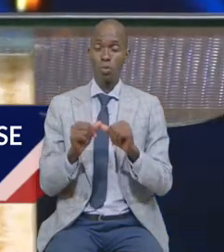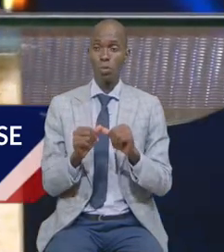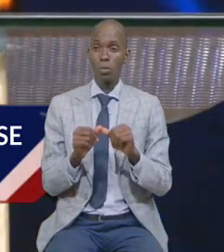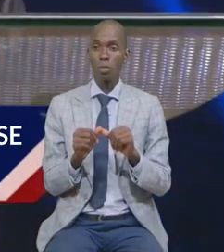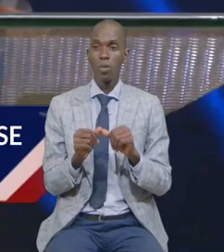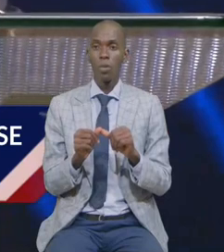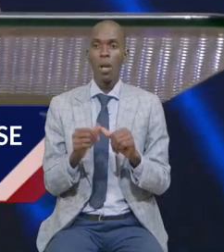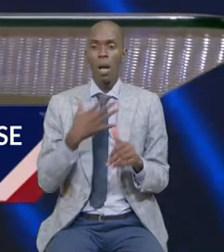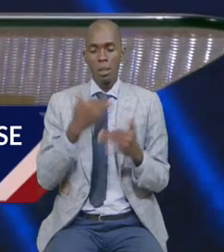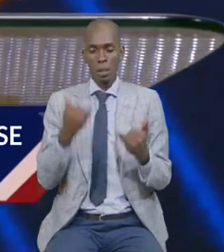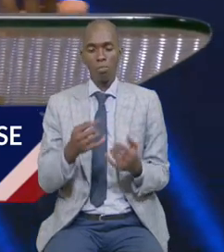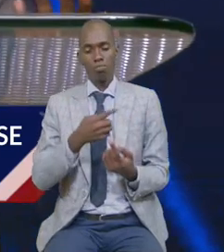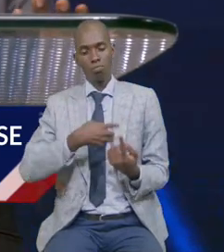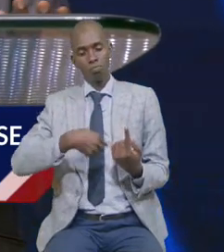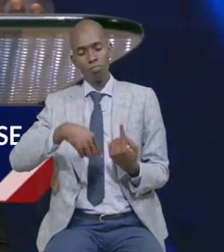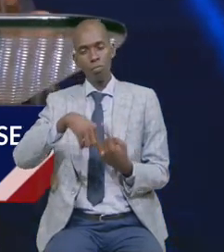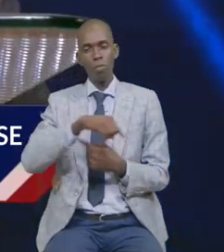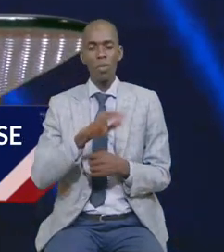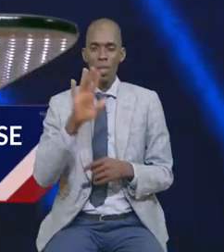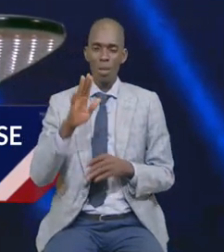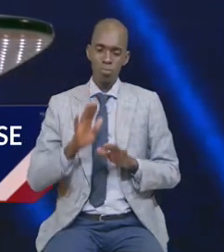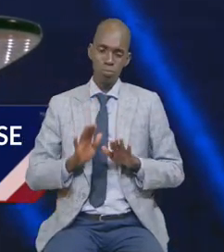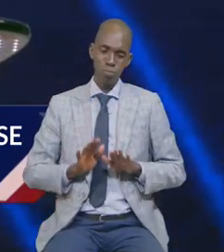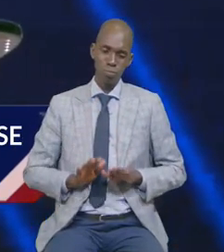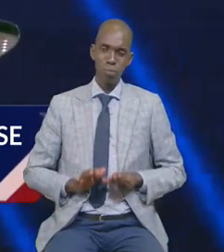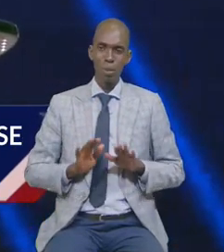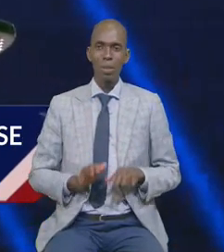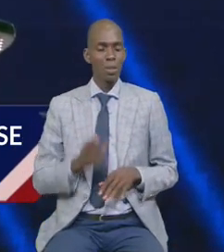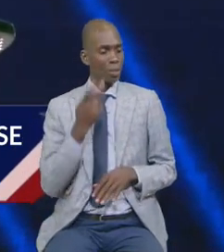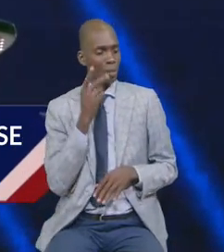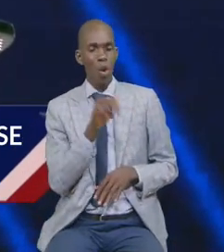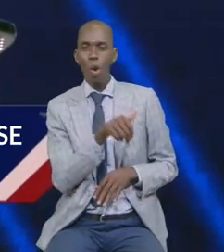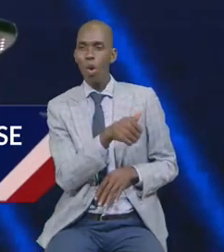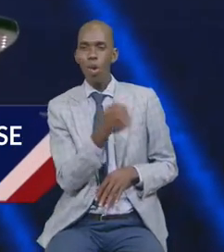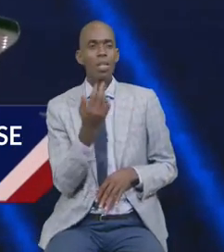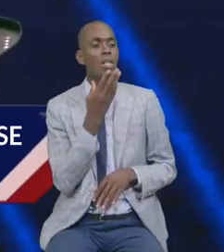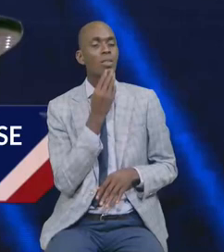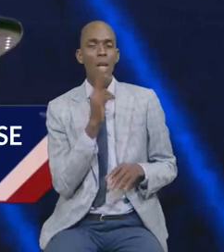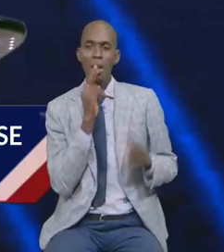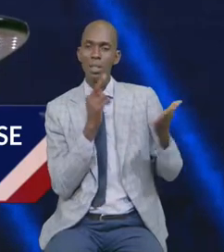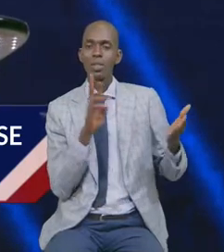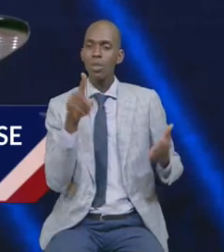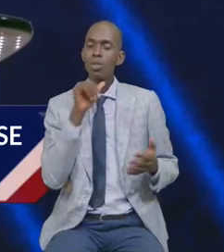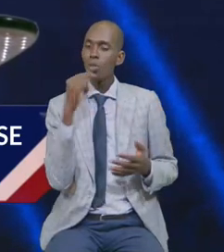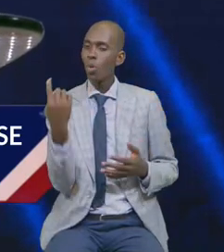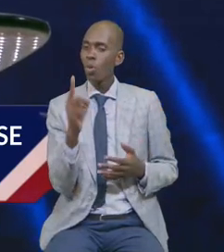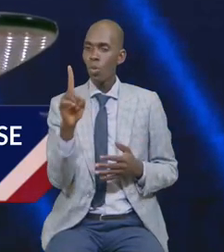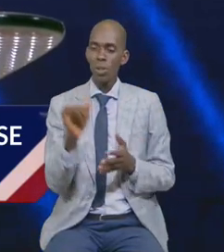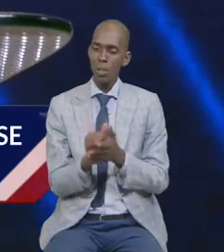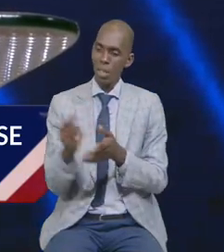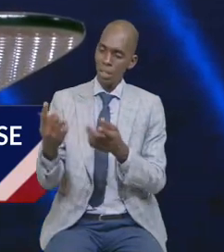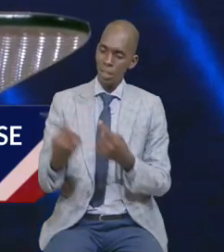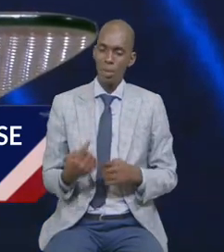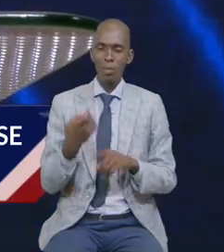turn around, play it cool. Look, other Jews are there. You are not the only one that came from the Jewish land,